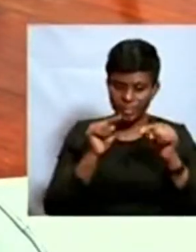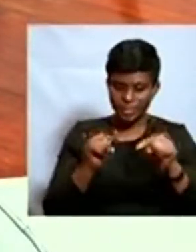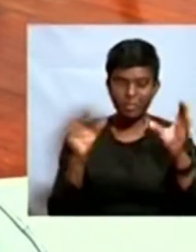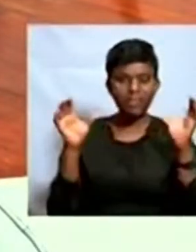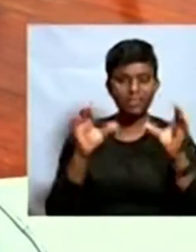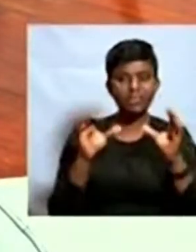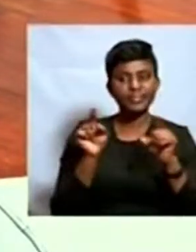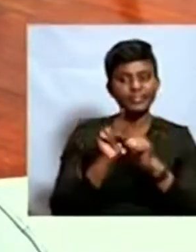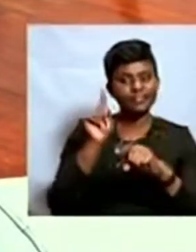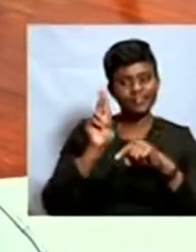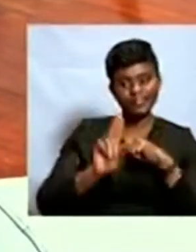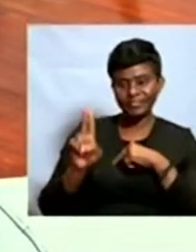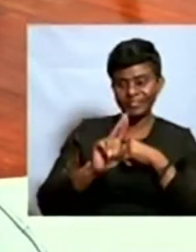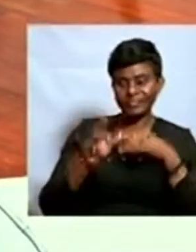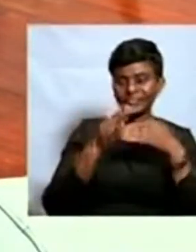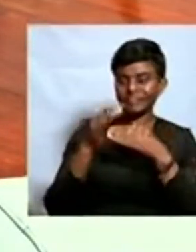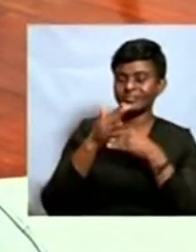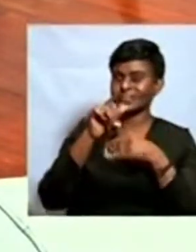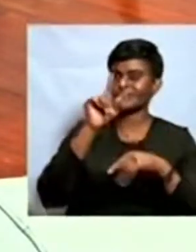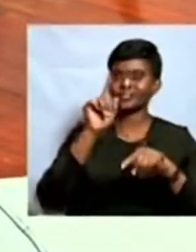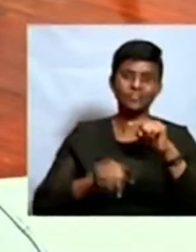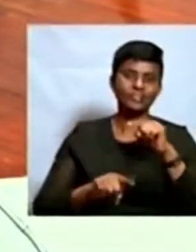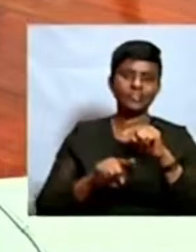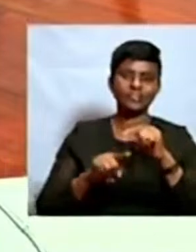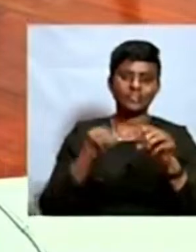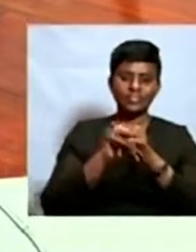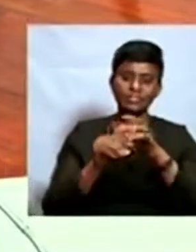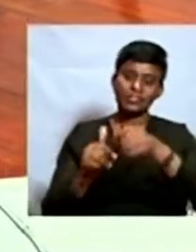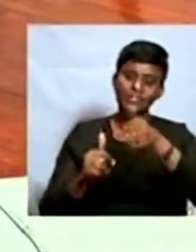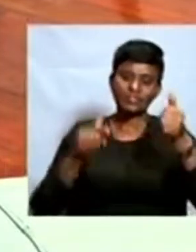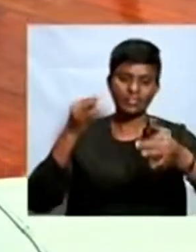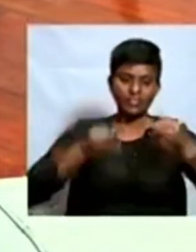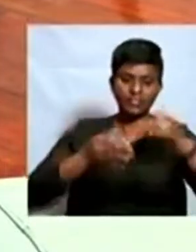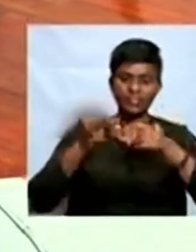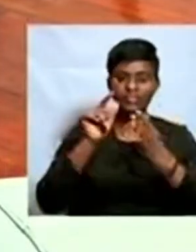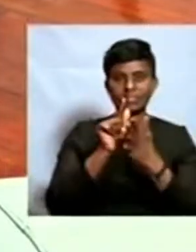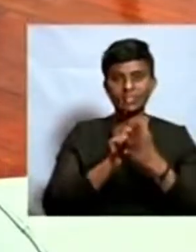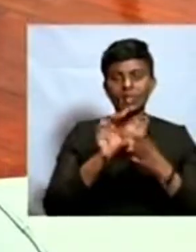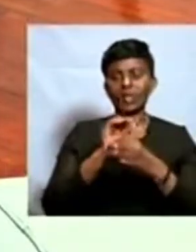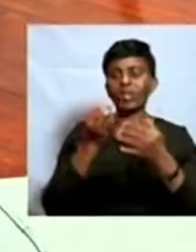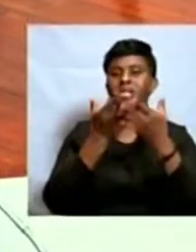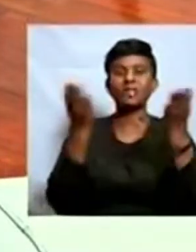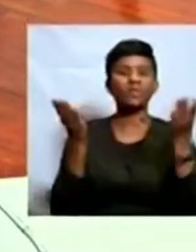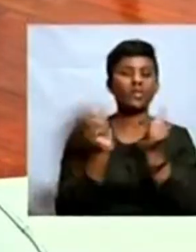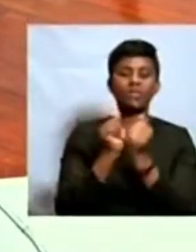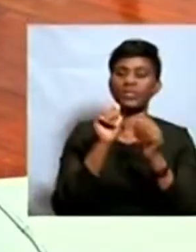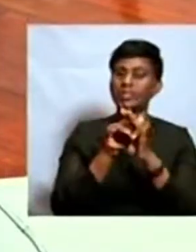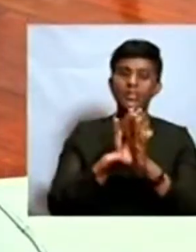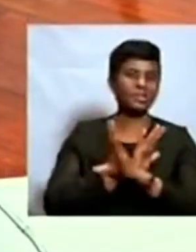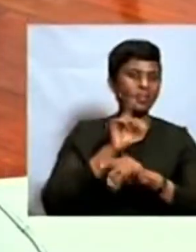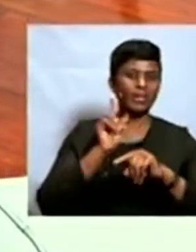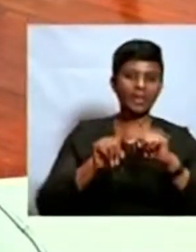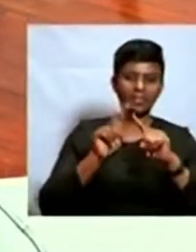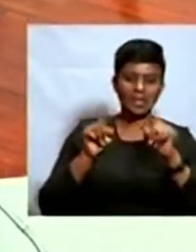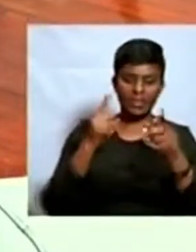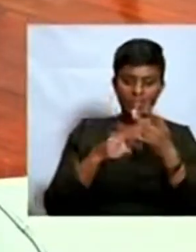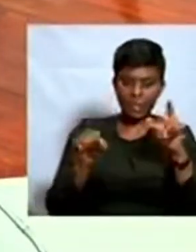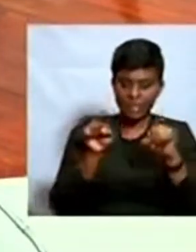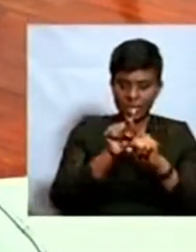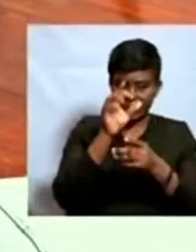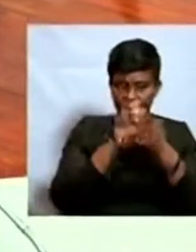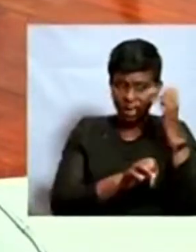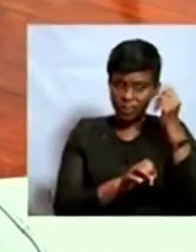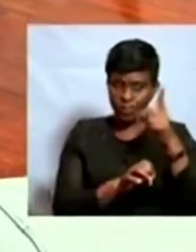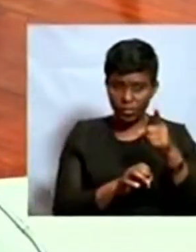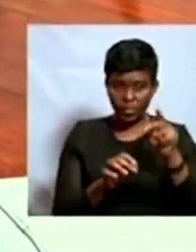committee cannot be used against you in any courts of law or anywhere within Zambia. However, the same Cap 12